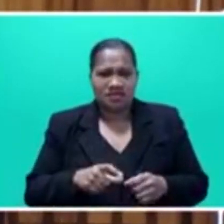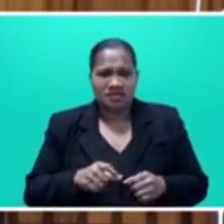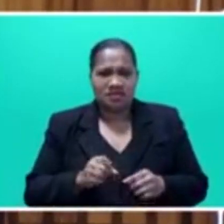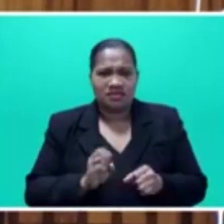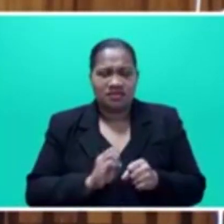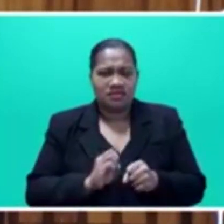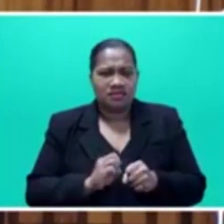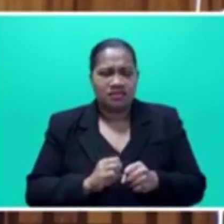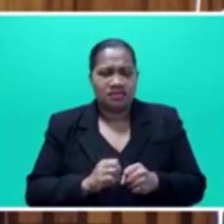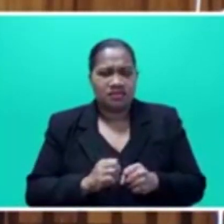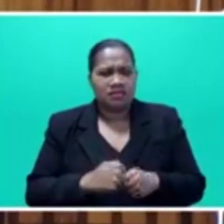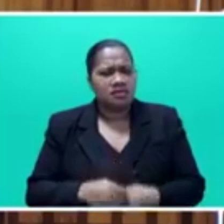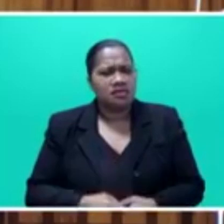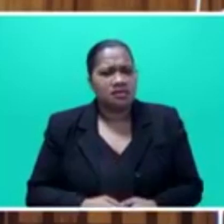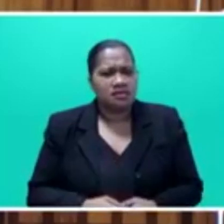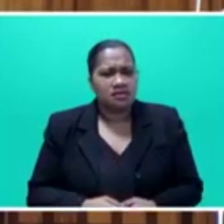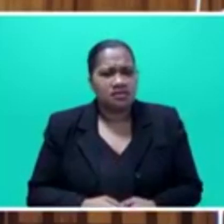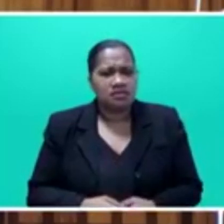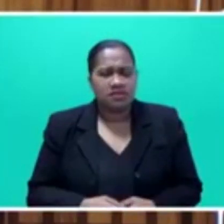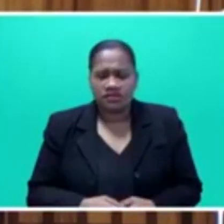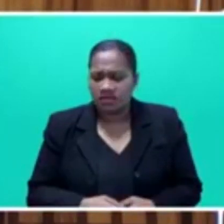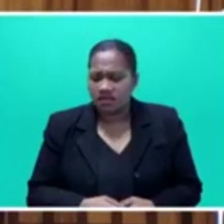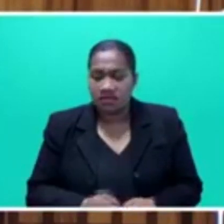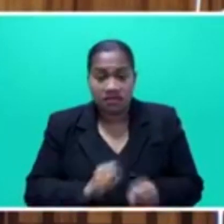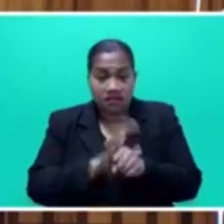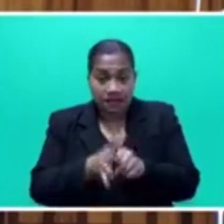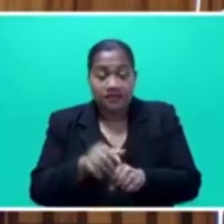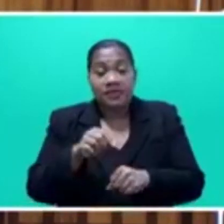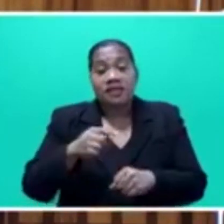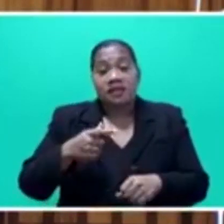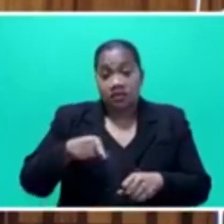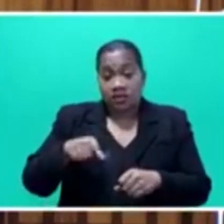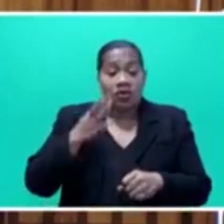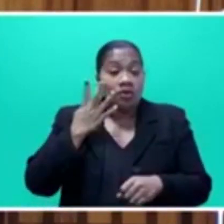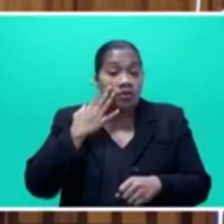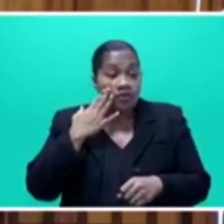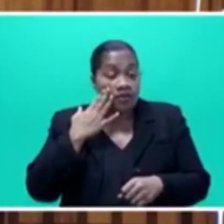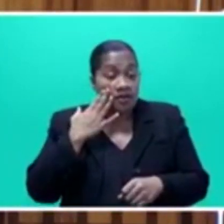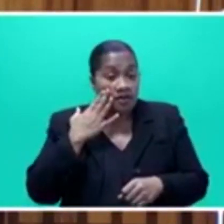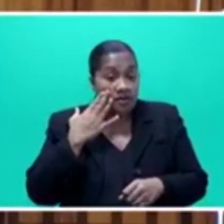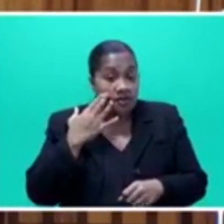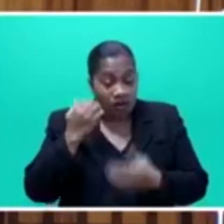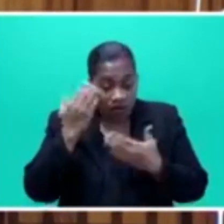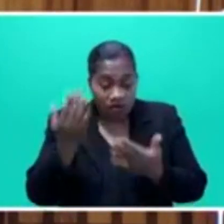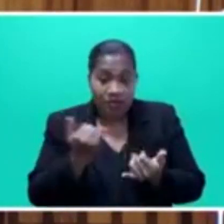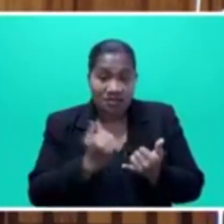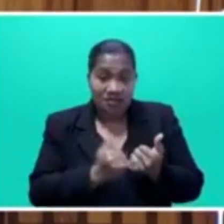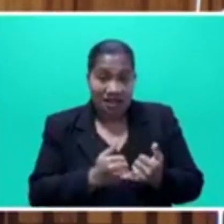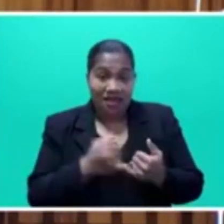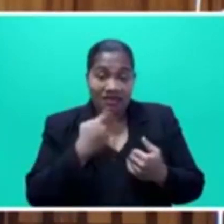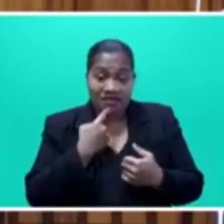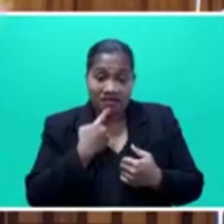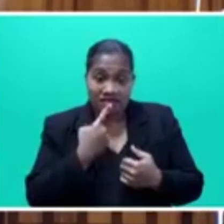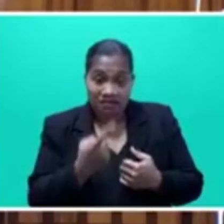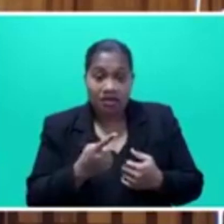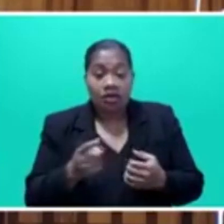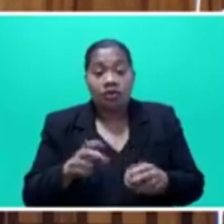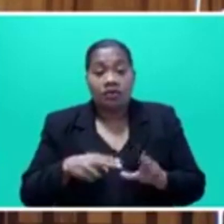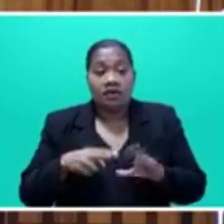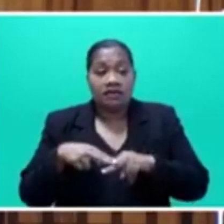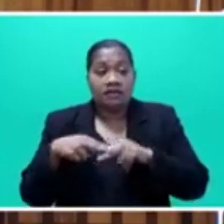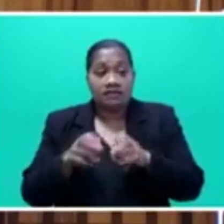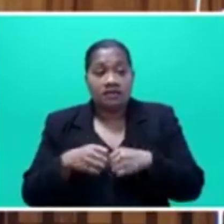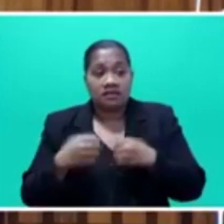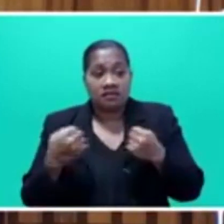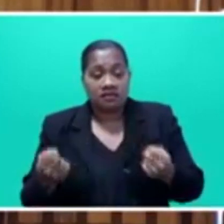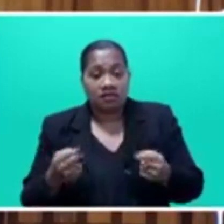came back and corrected them. Yes. And Honorable Selai, when she highlighted that, when Fiji Times responded to her, they did not